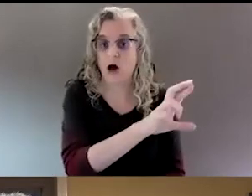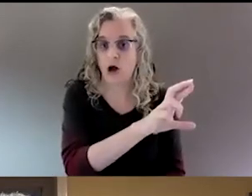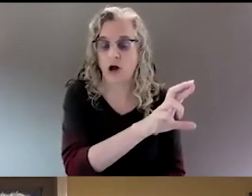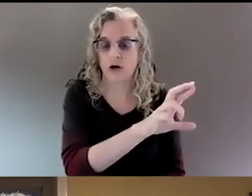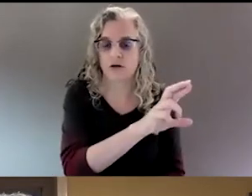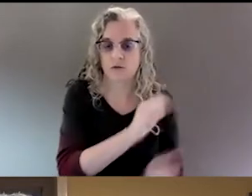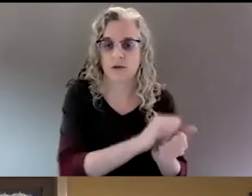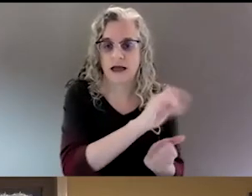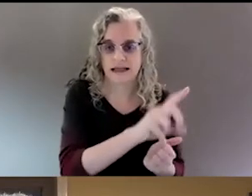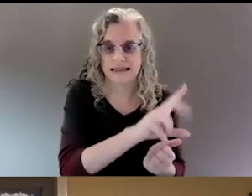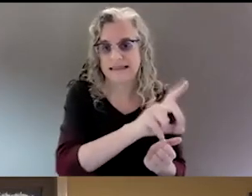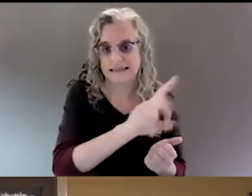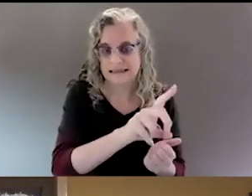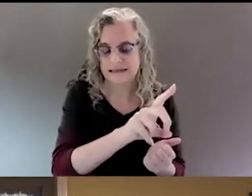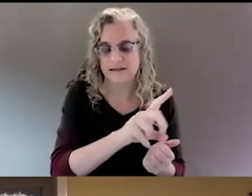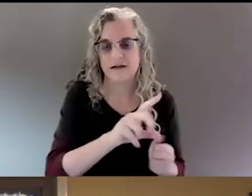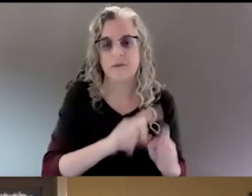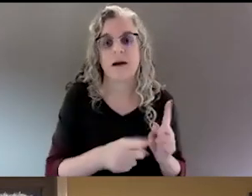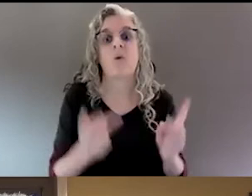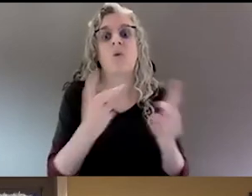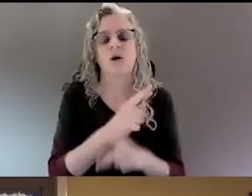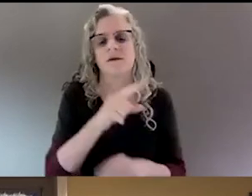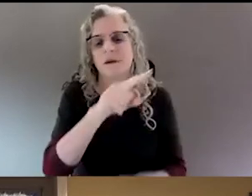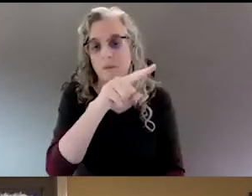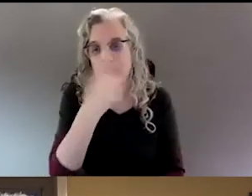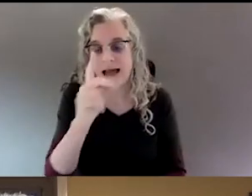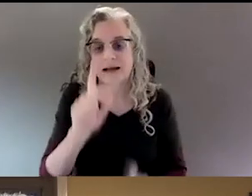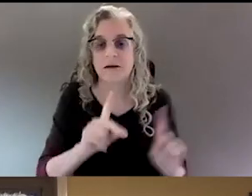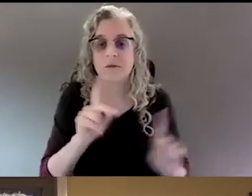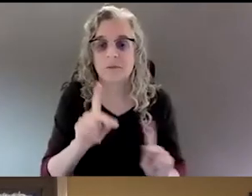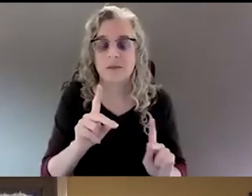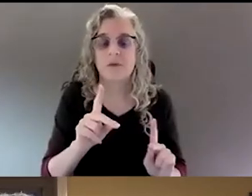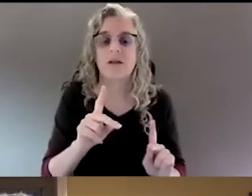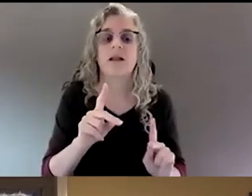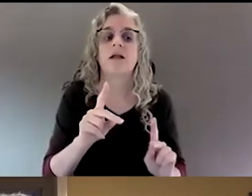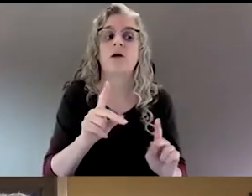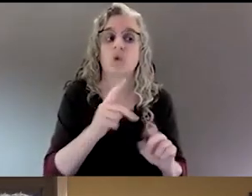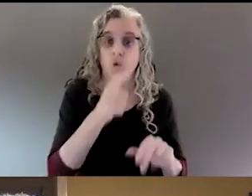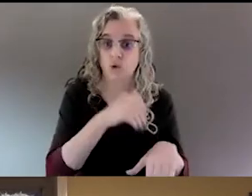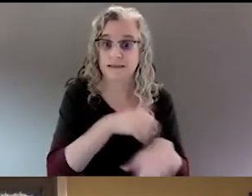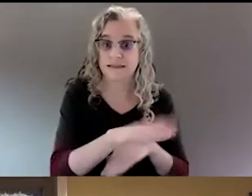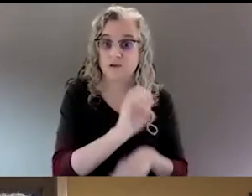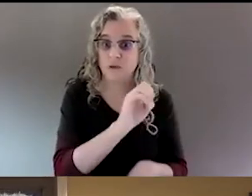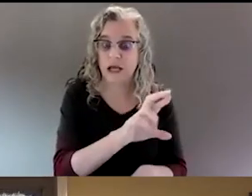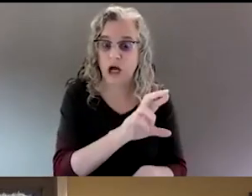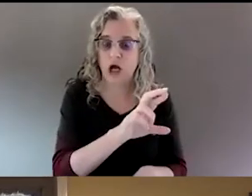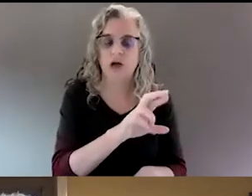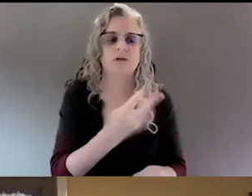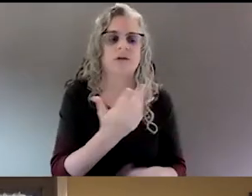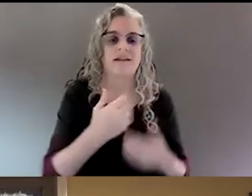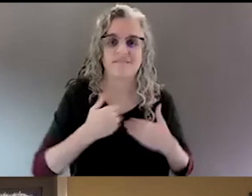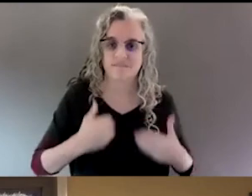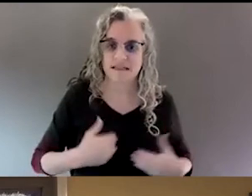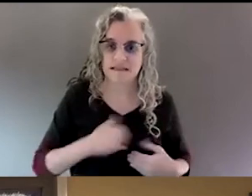who are Black are chemically and physically restrained in the emergency room, regardless of their presentation, when